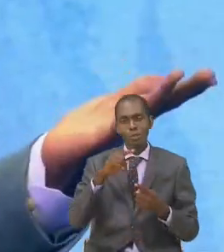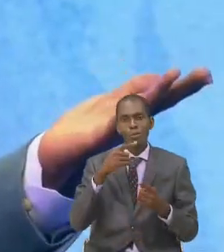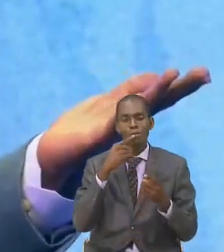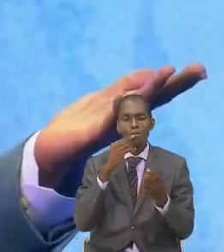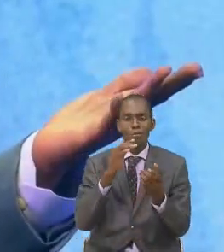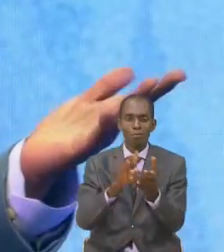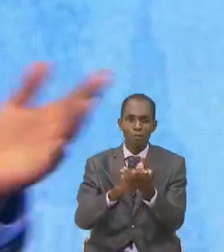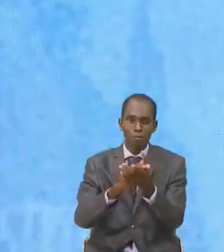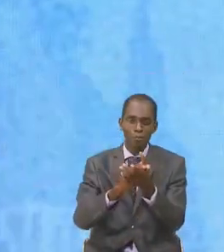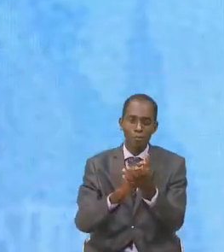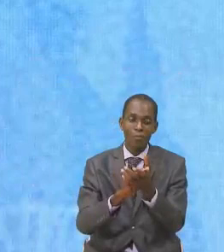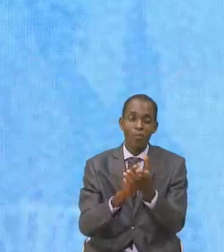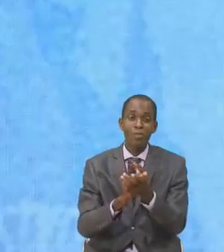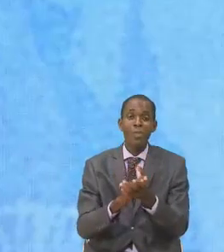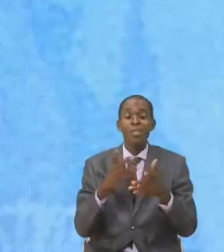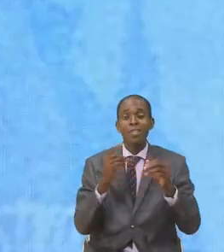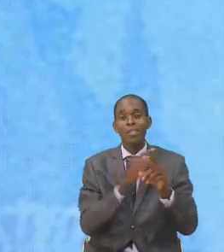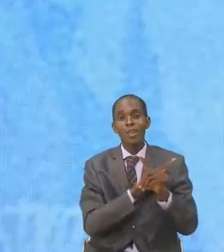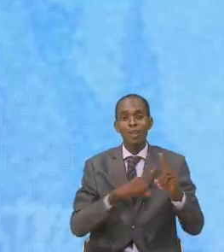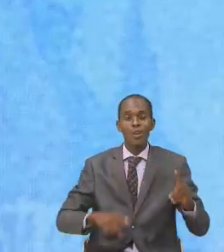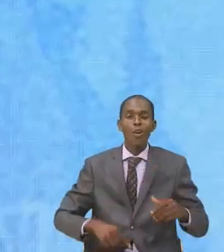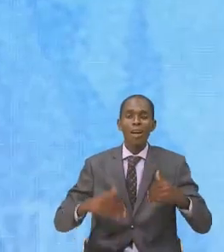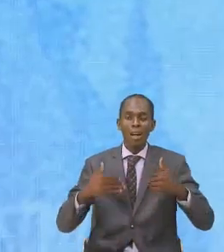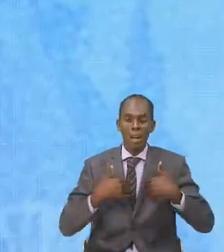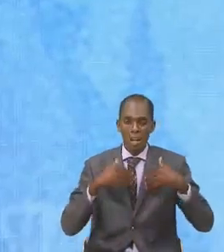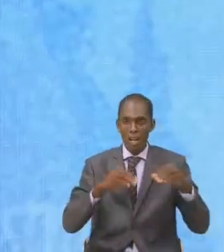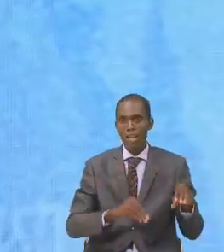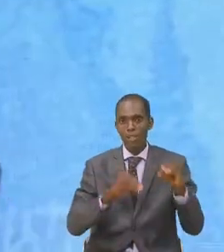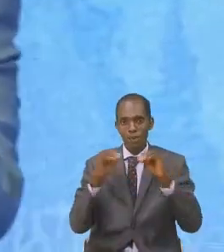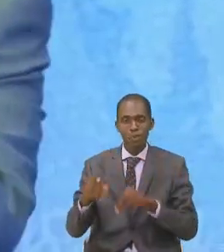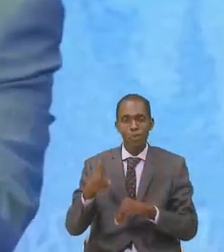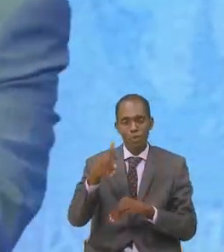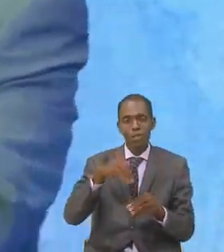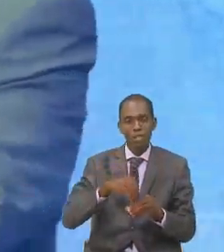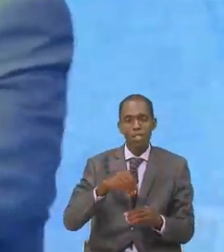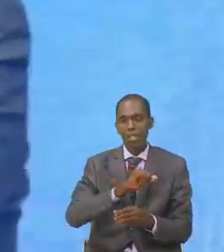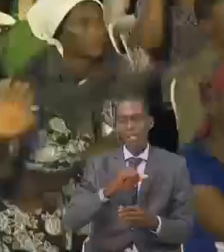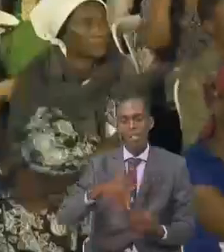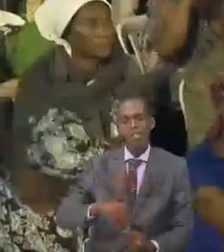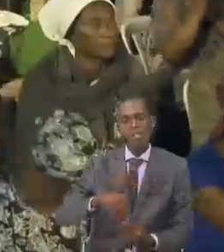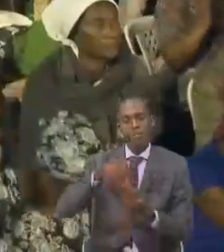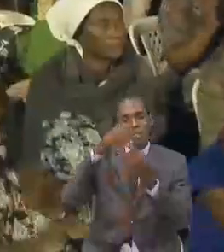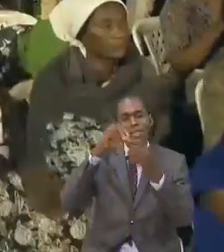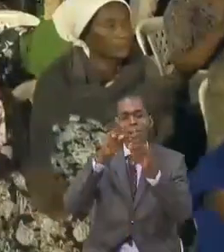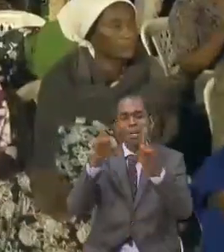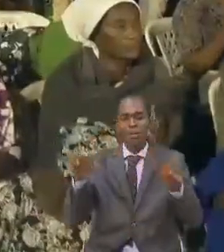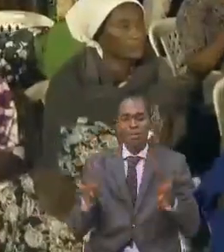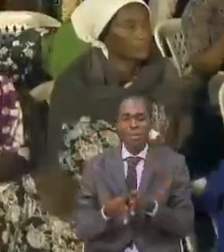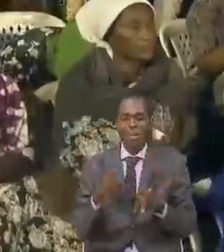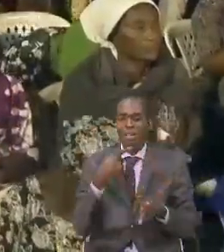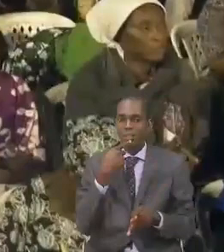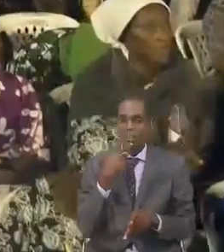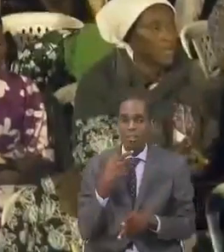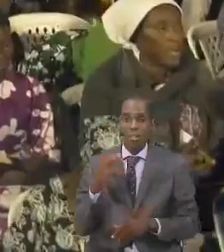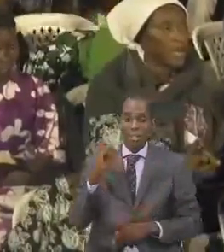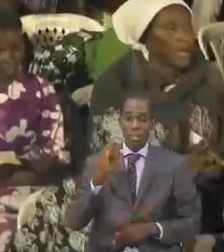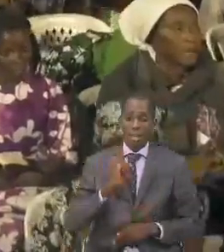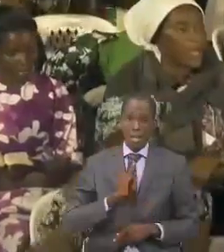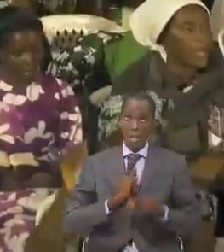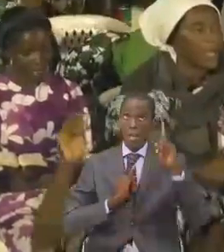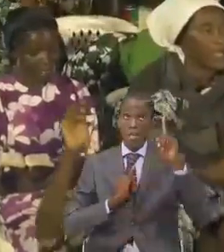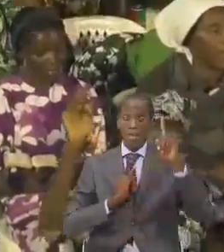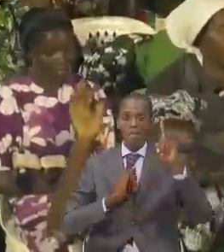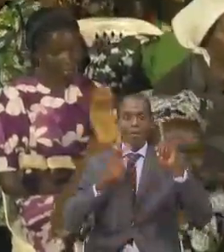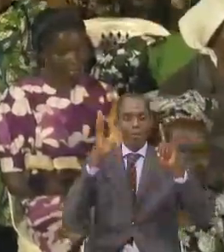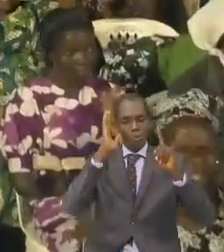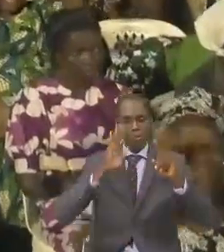am God. Congratulations tonight. The Lord has put you in a special place.